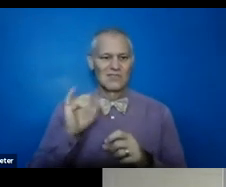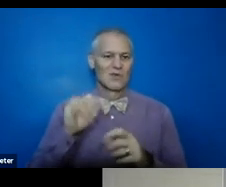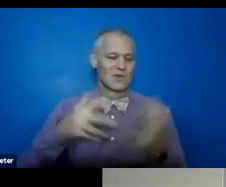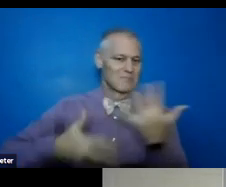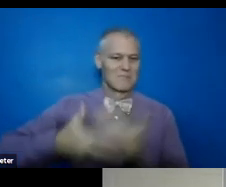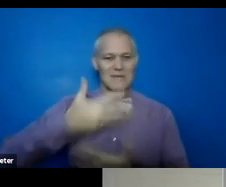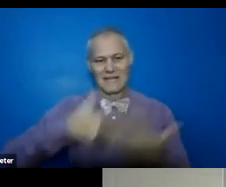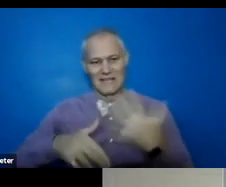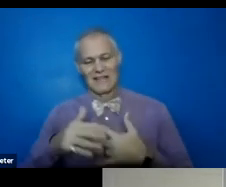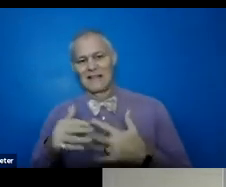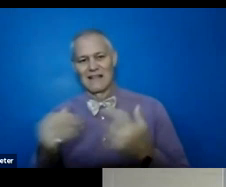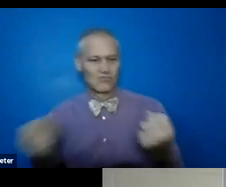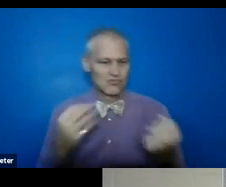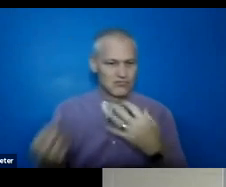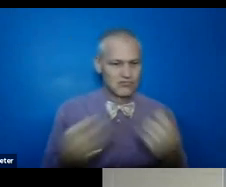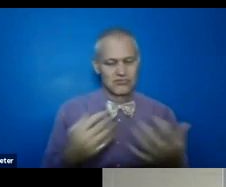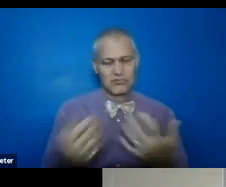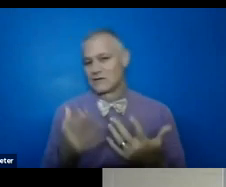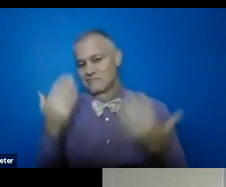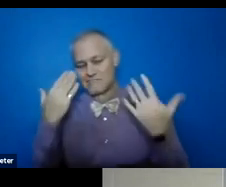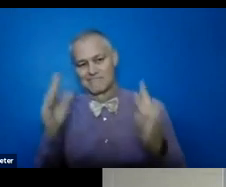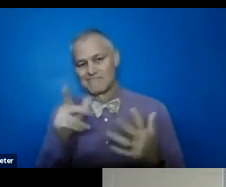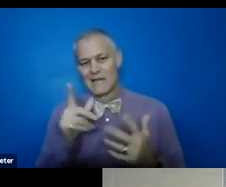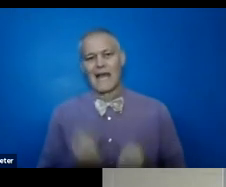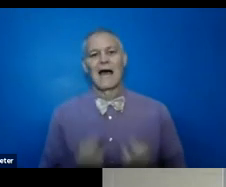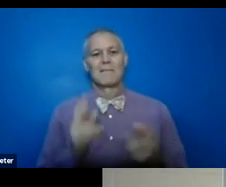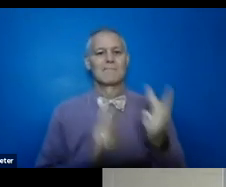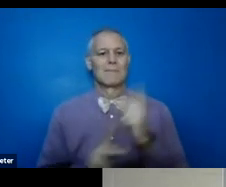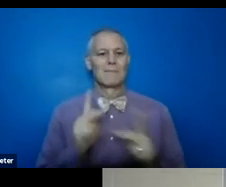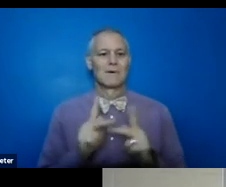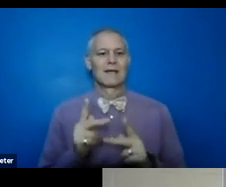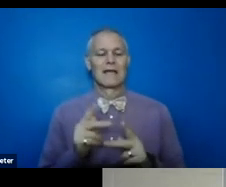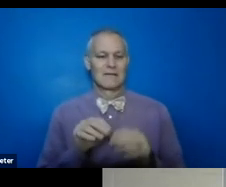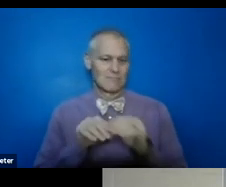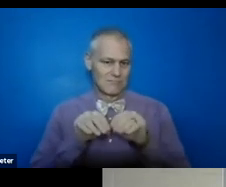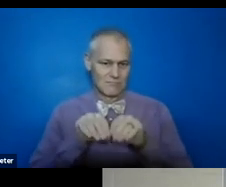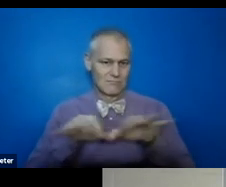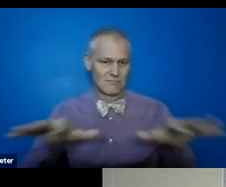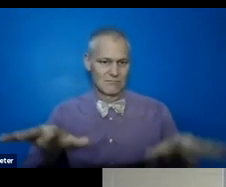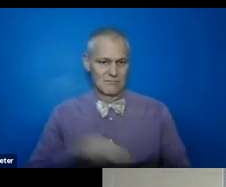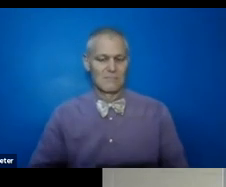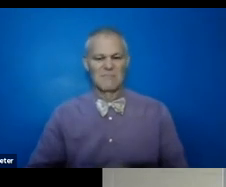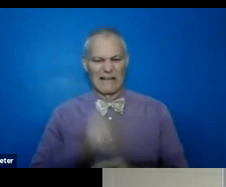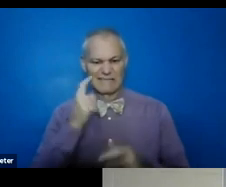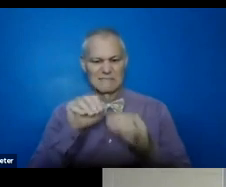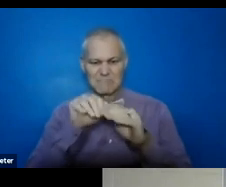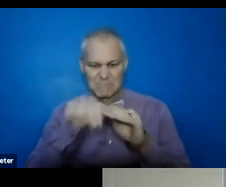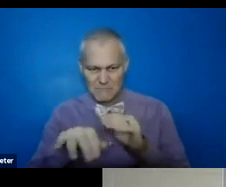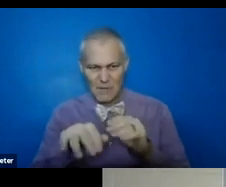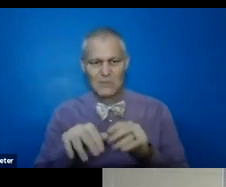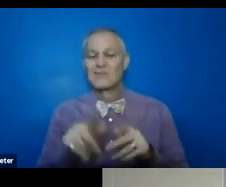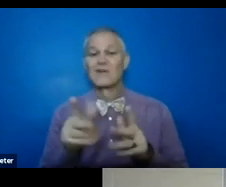they encounter this thing. So who knows how many people it's getting to. But I just put the link in the chat, and if you all can